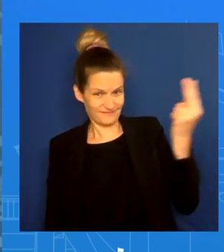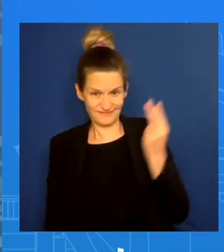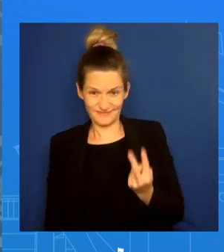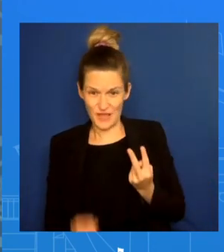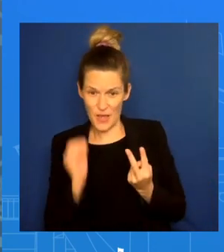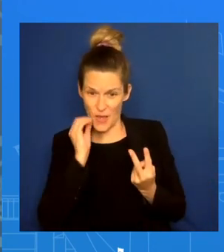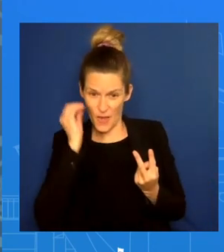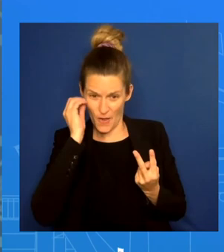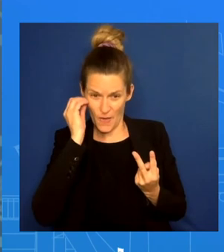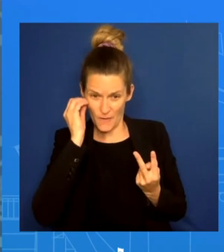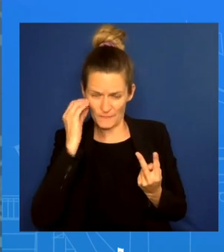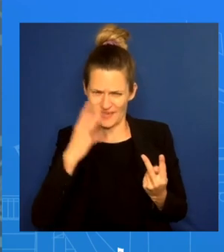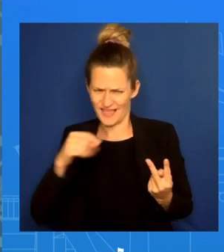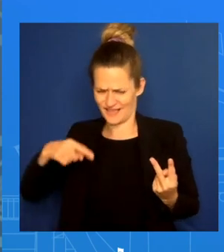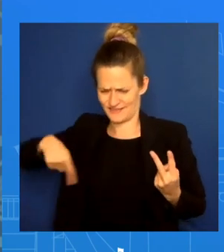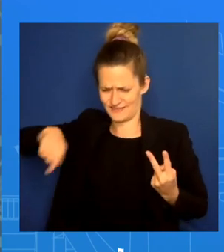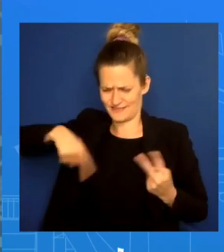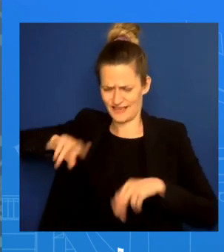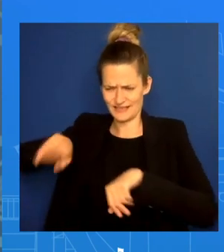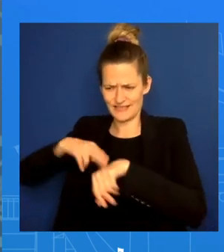in the future.